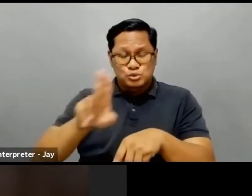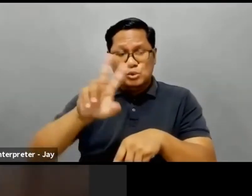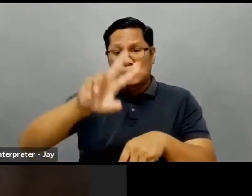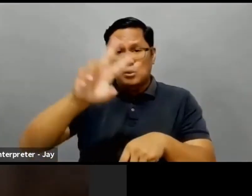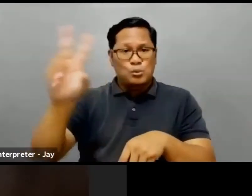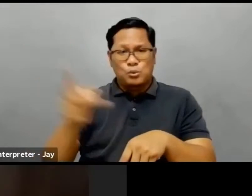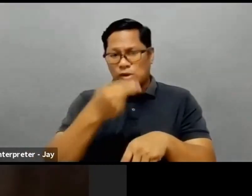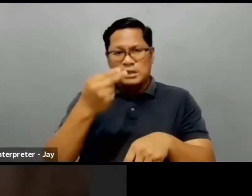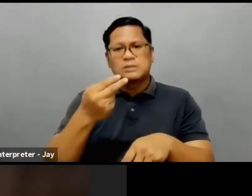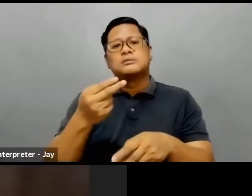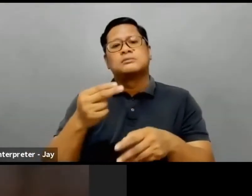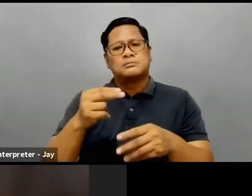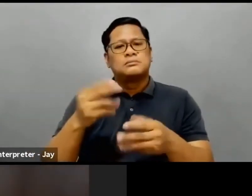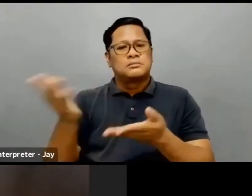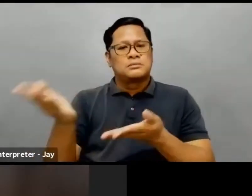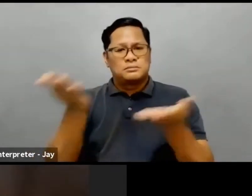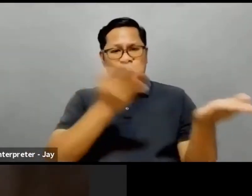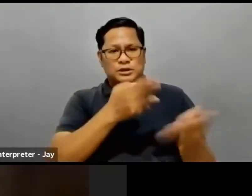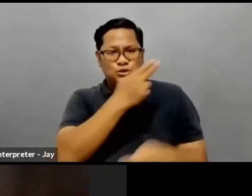hospitalized.